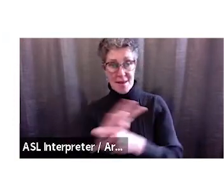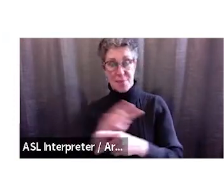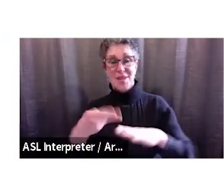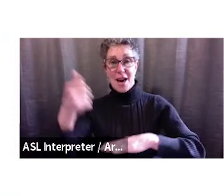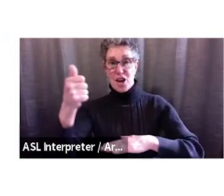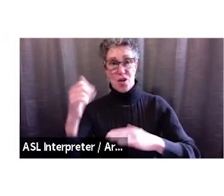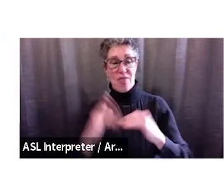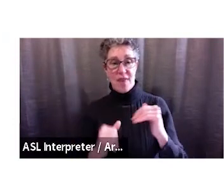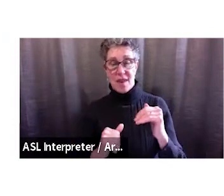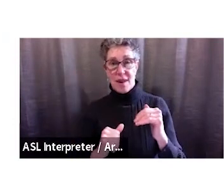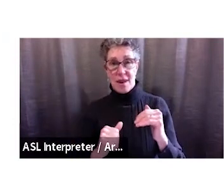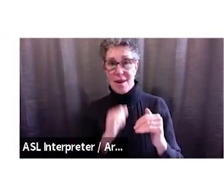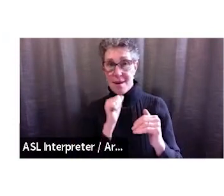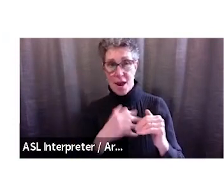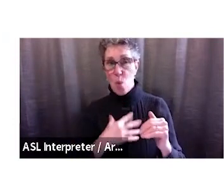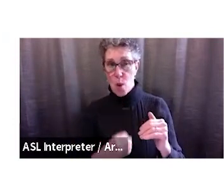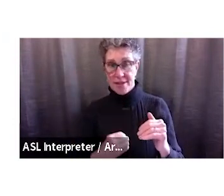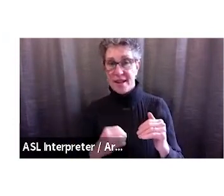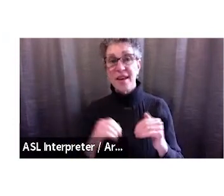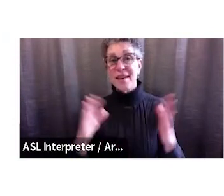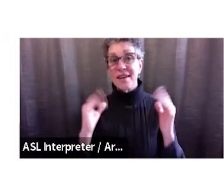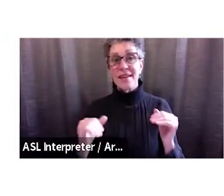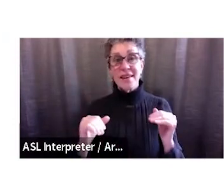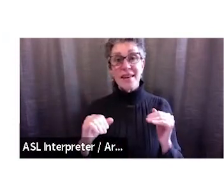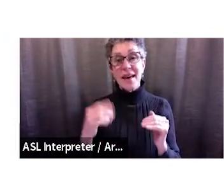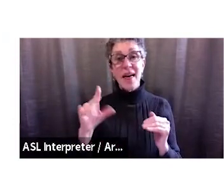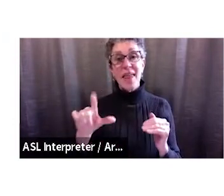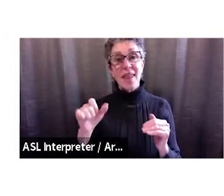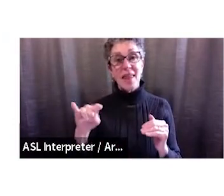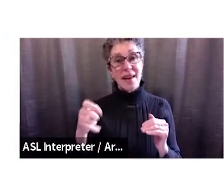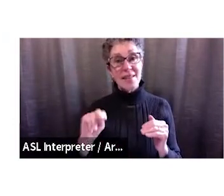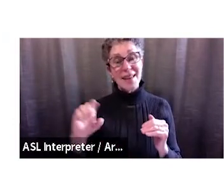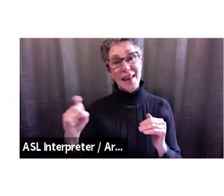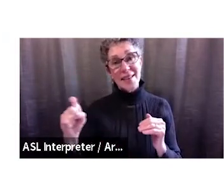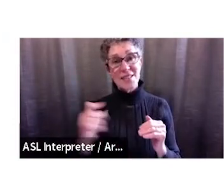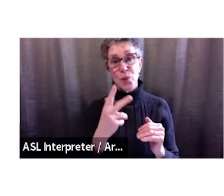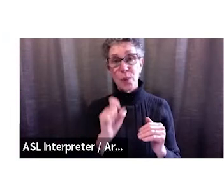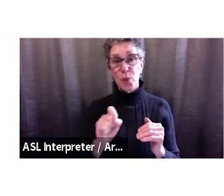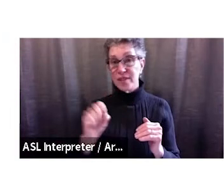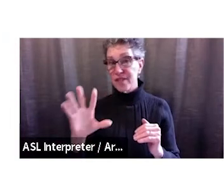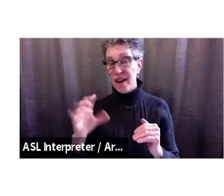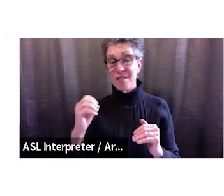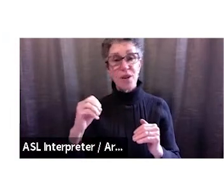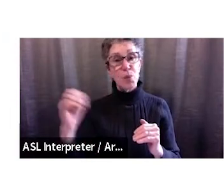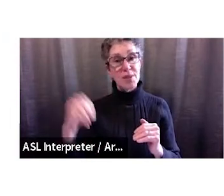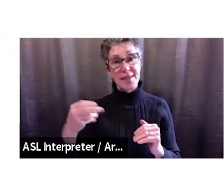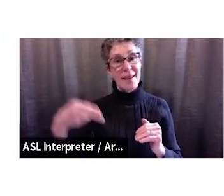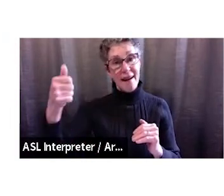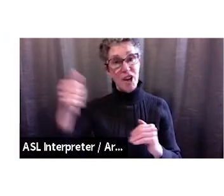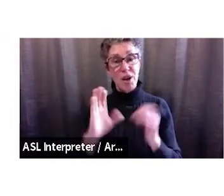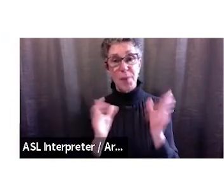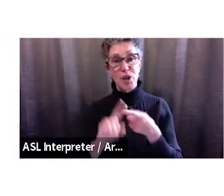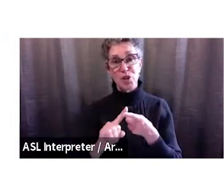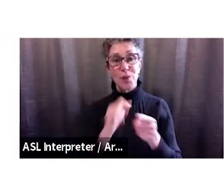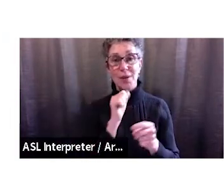Americans. Disabled Latinx Americans have a poverty rate of 3.5 times higher than non-disabled